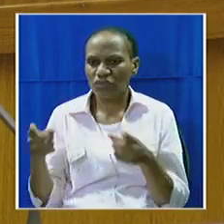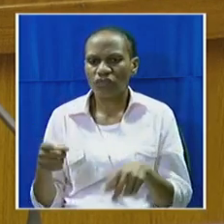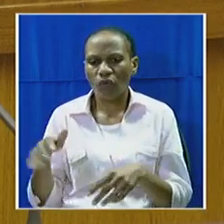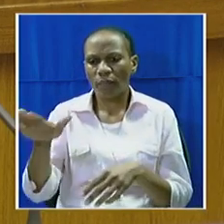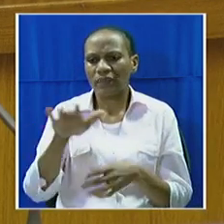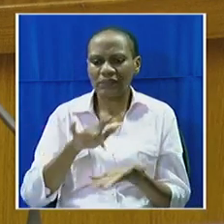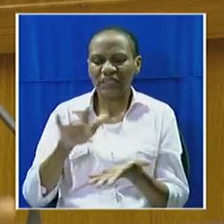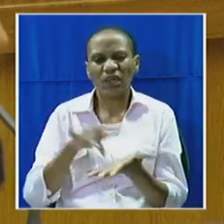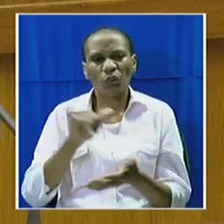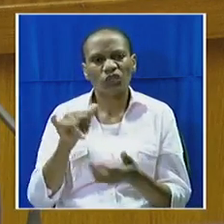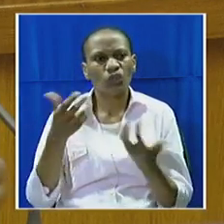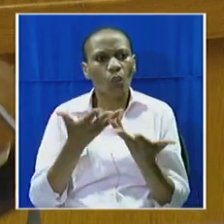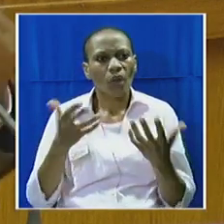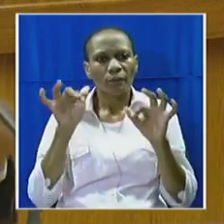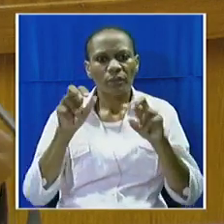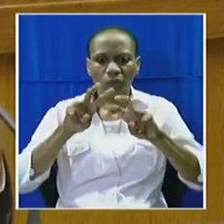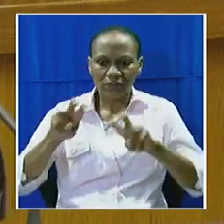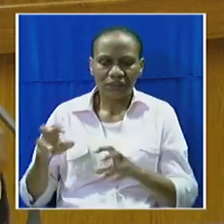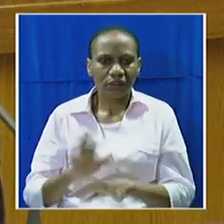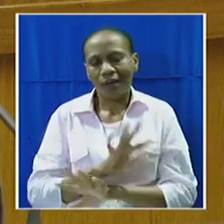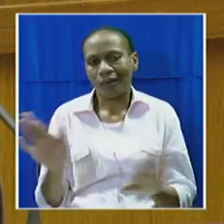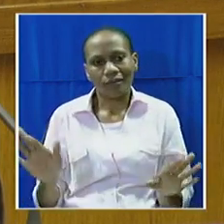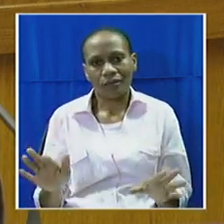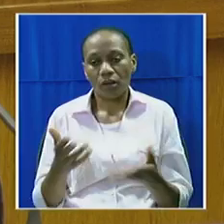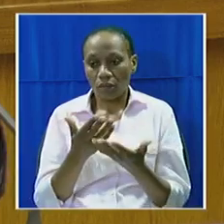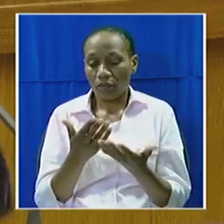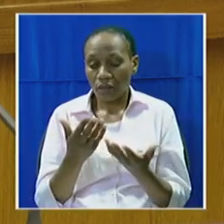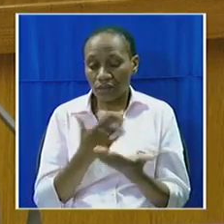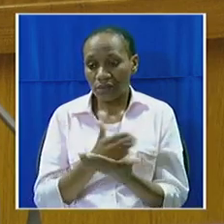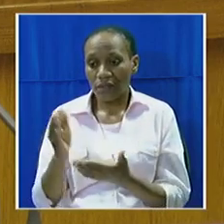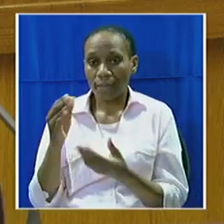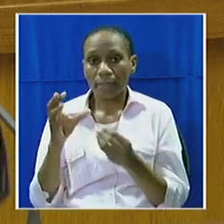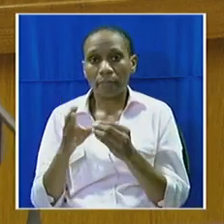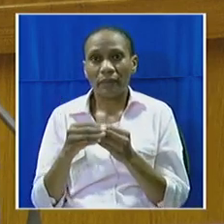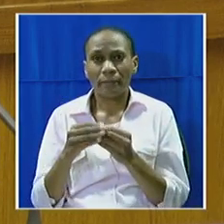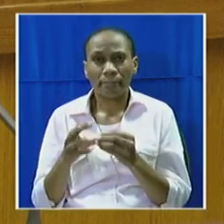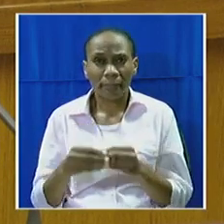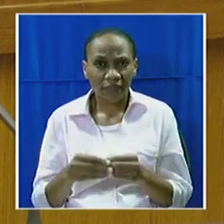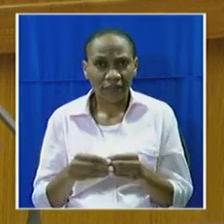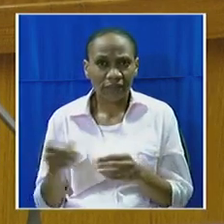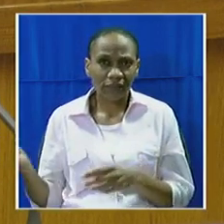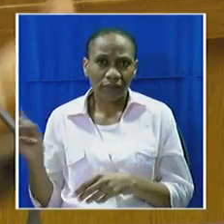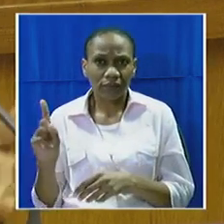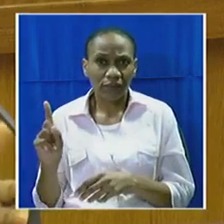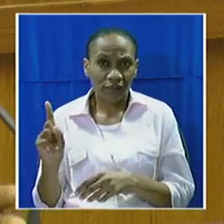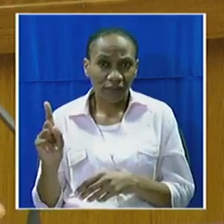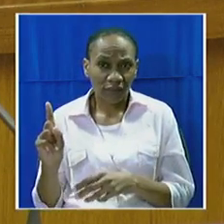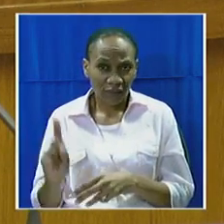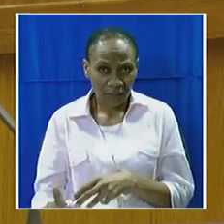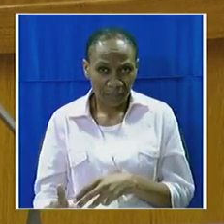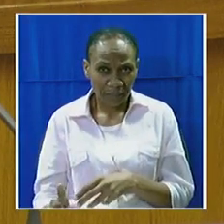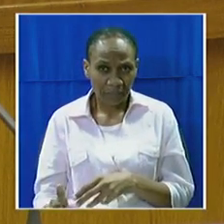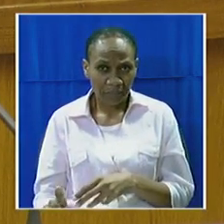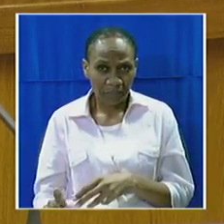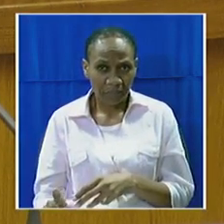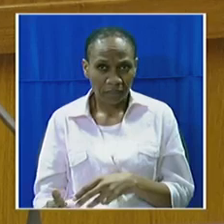a national point. Otherwise, when these members arrive, they should be able, they may find